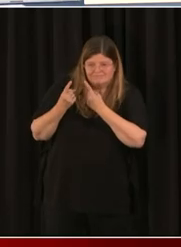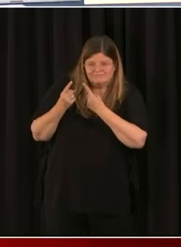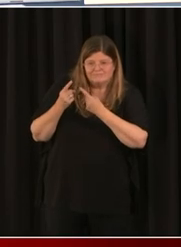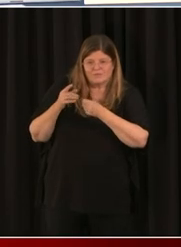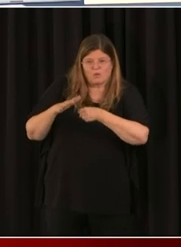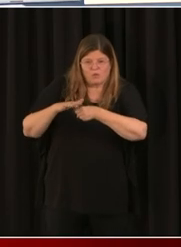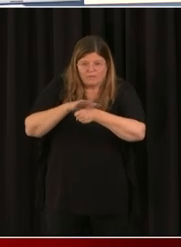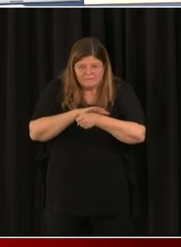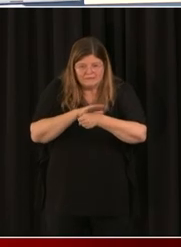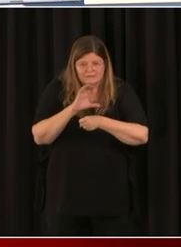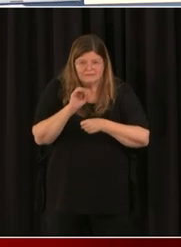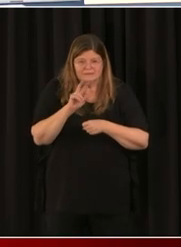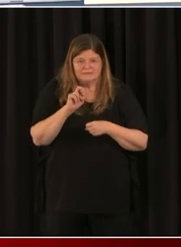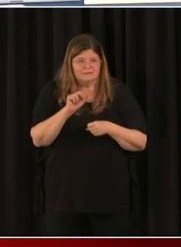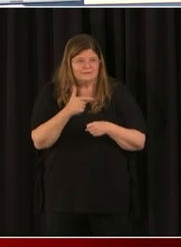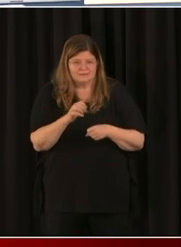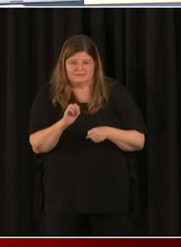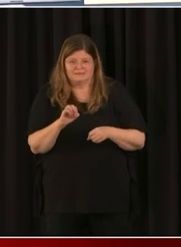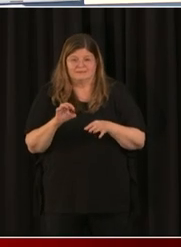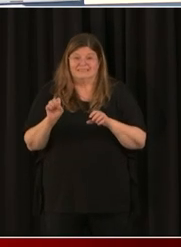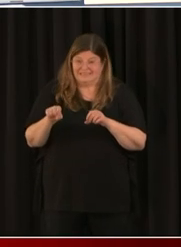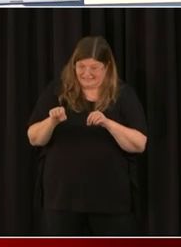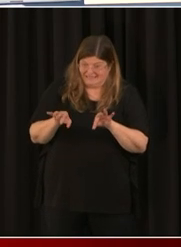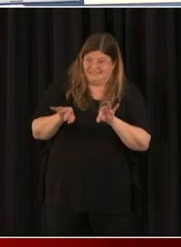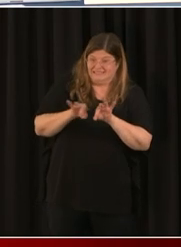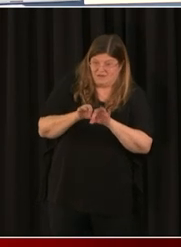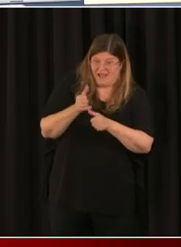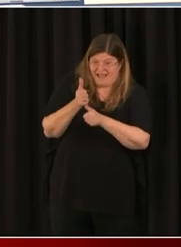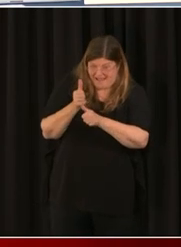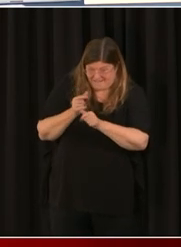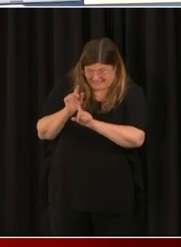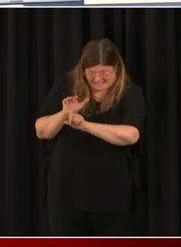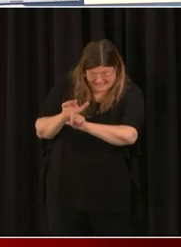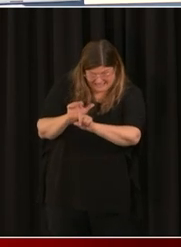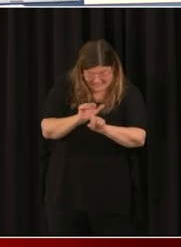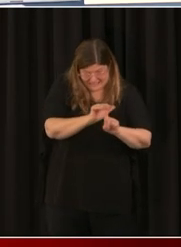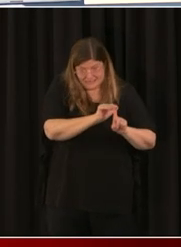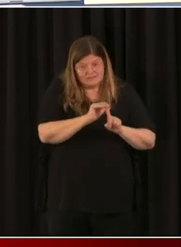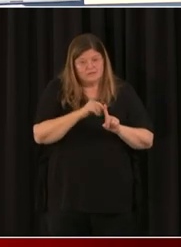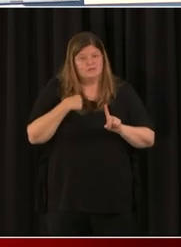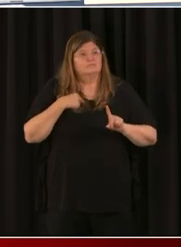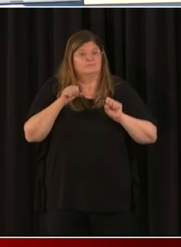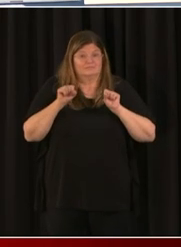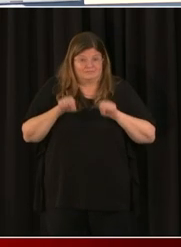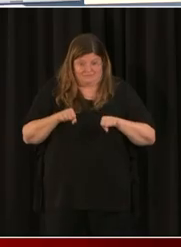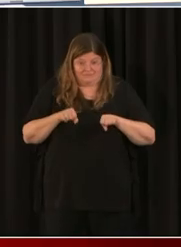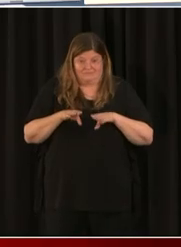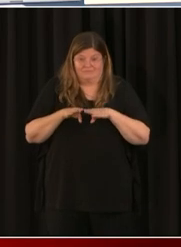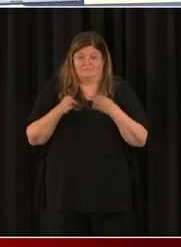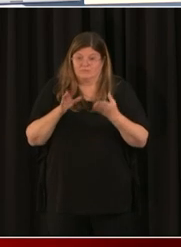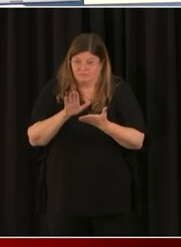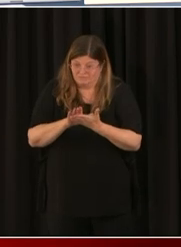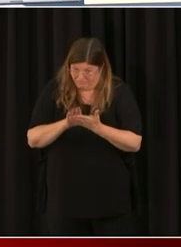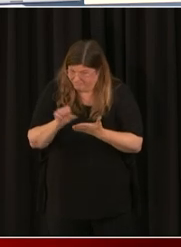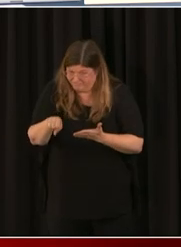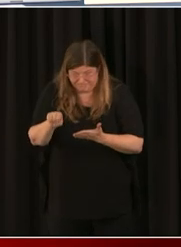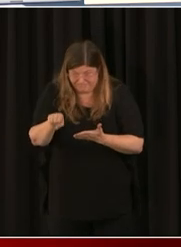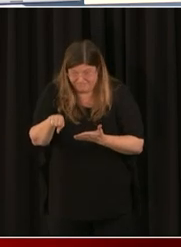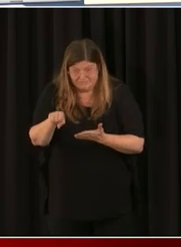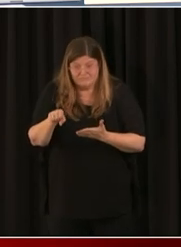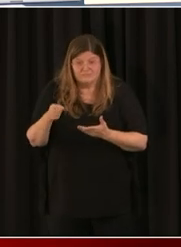coverage. So it's critically important that everybody be reminded that we can open schools with the